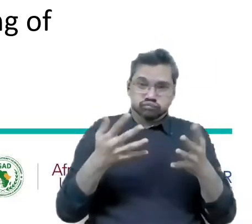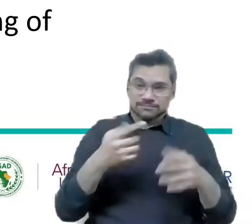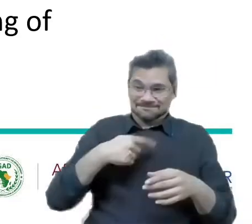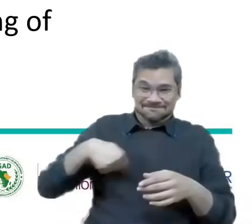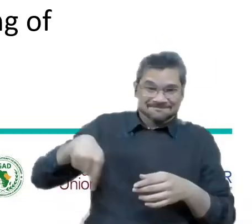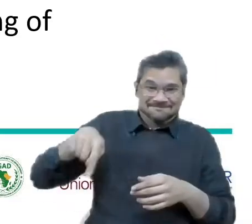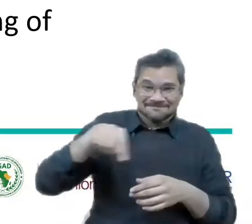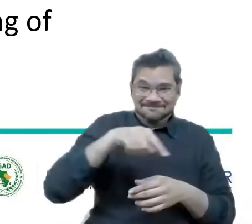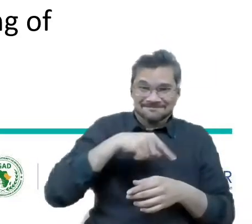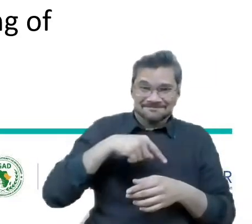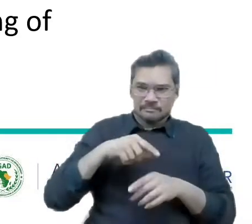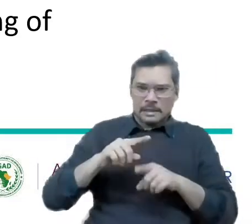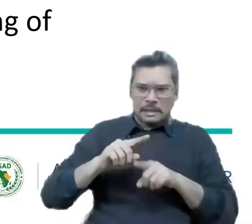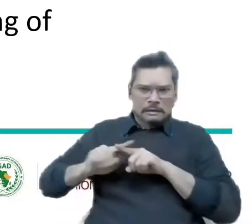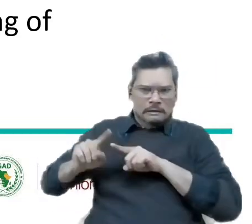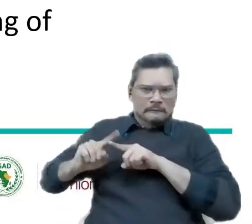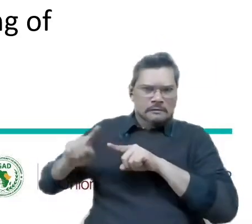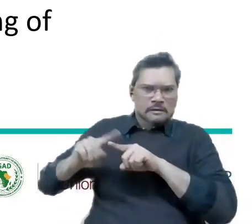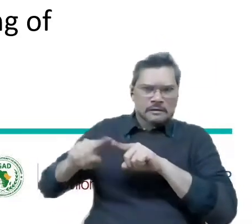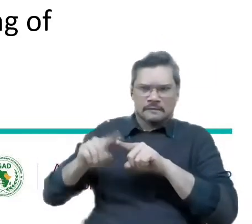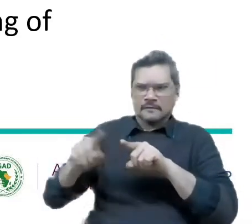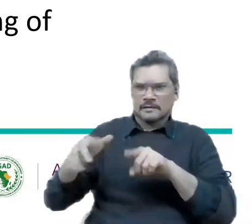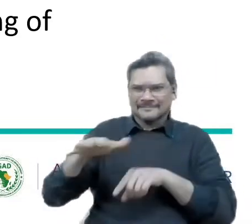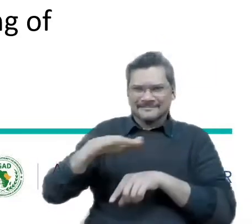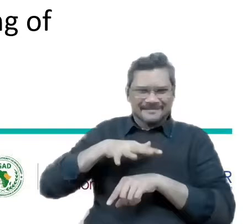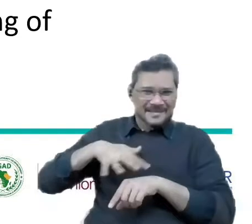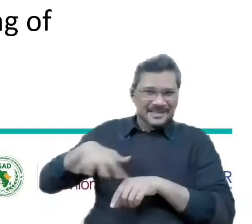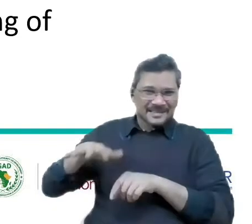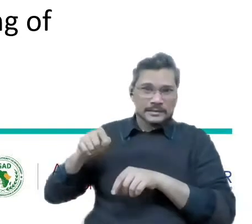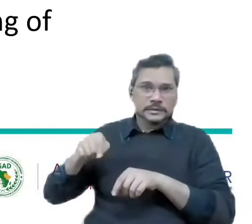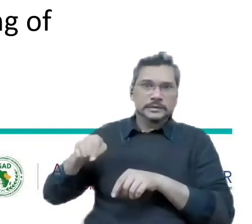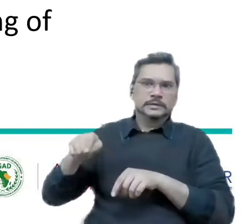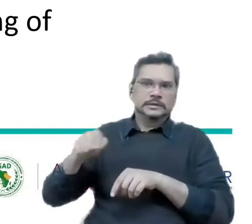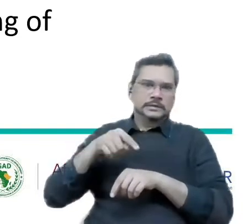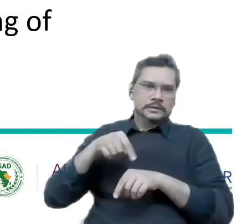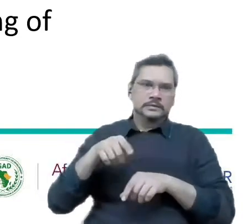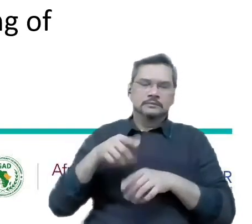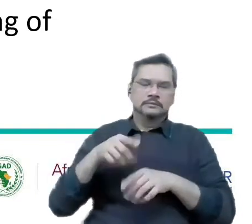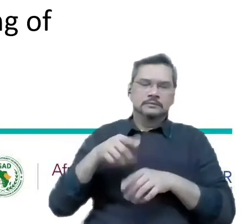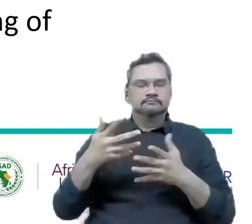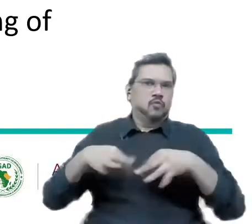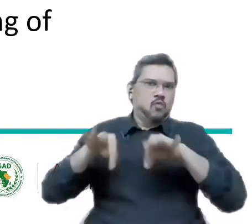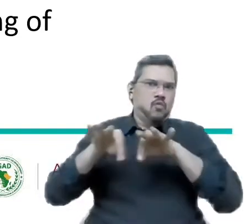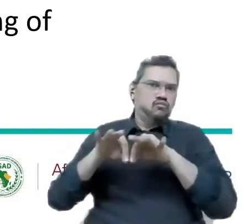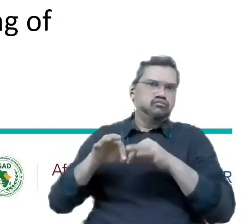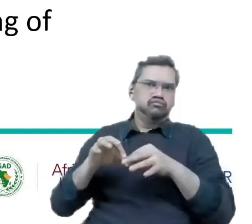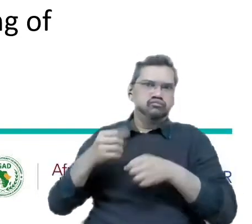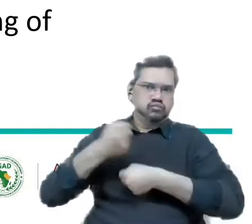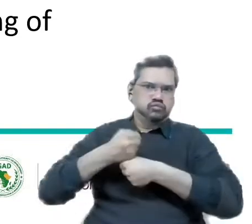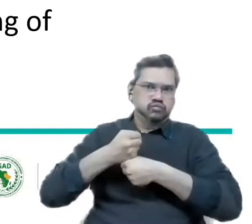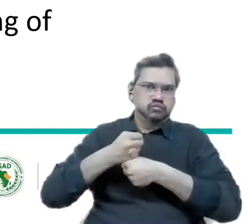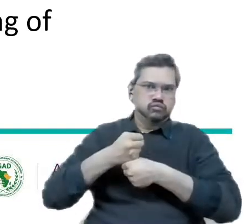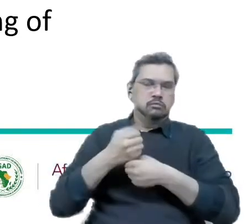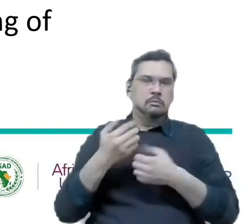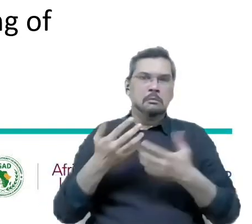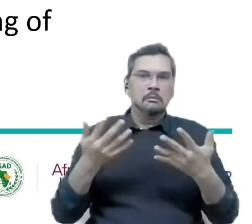multi-hazard issues. That is quite important. Now, for particularly for Eastern Africa